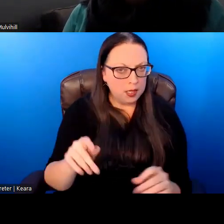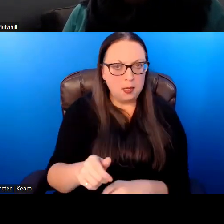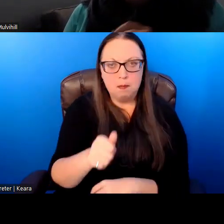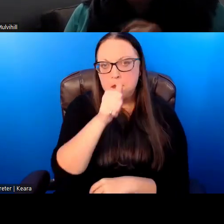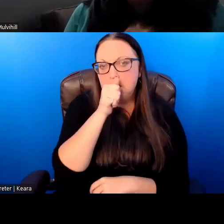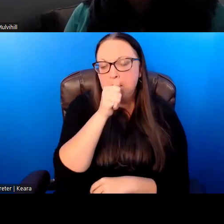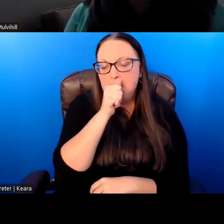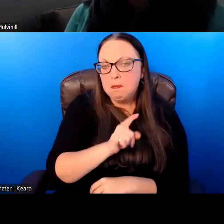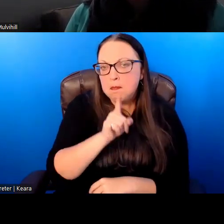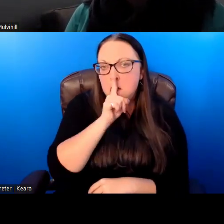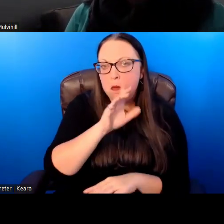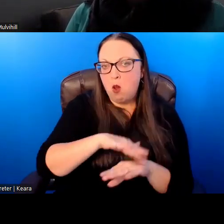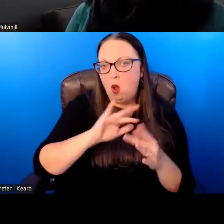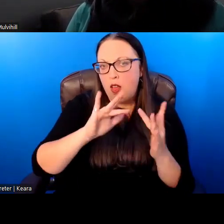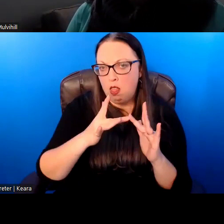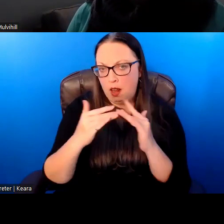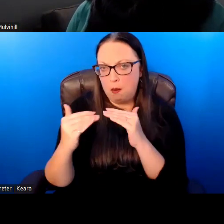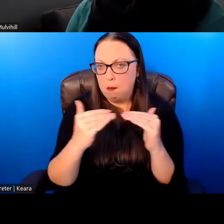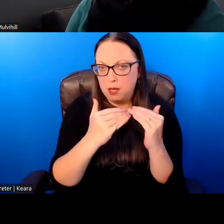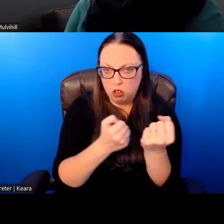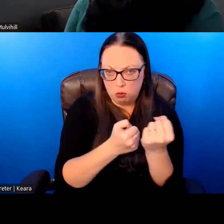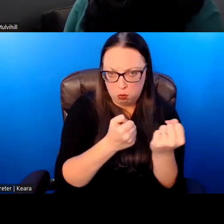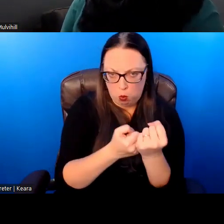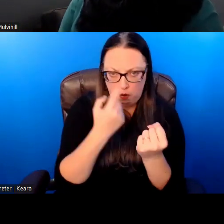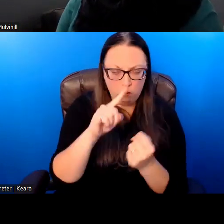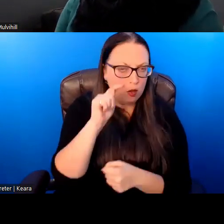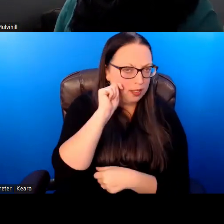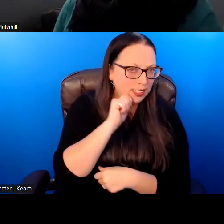online peer support for teens and young adults.